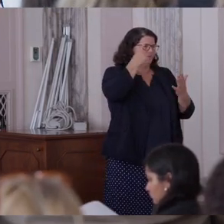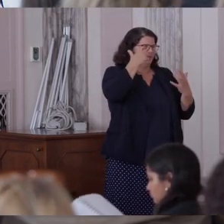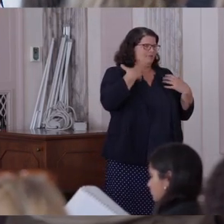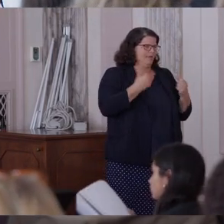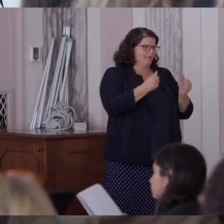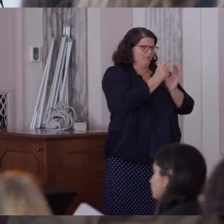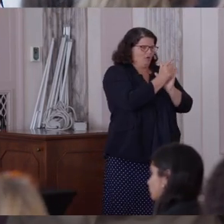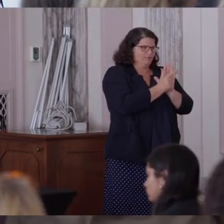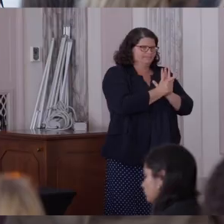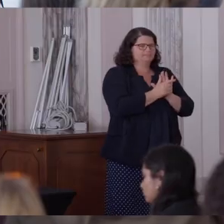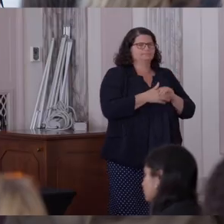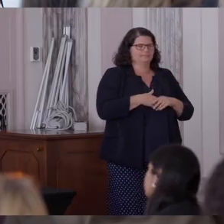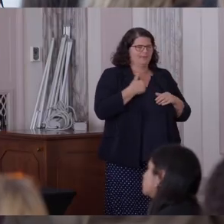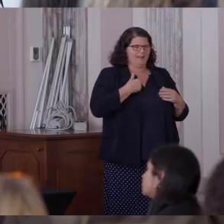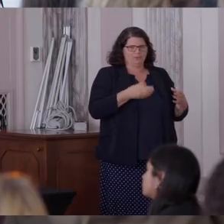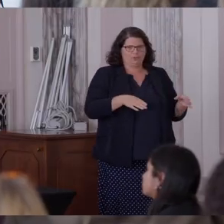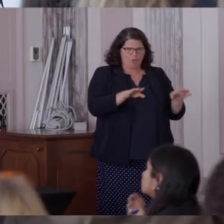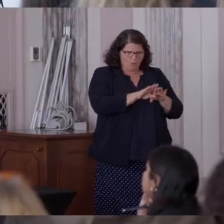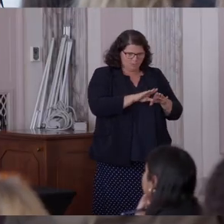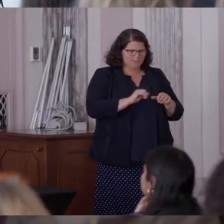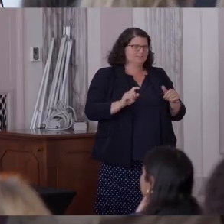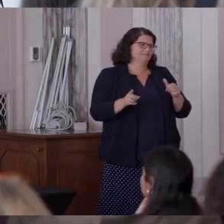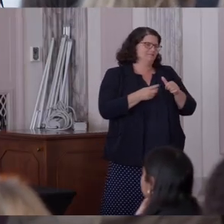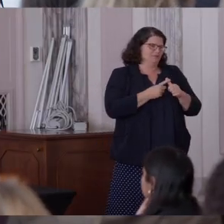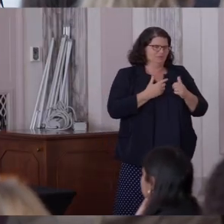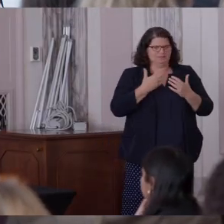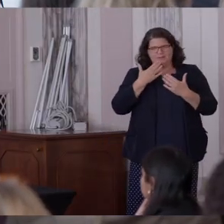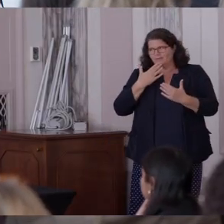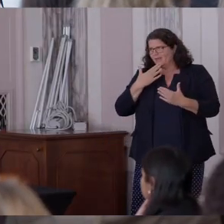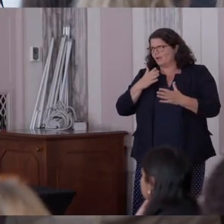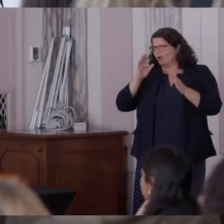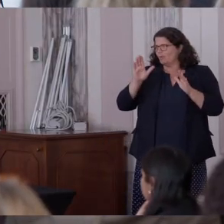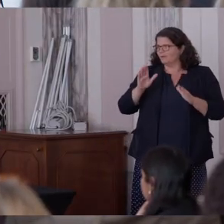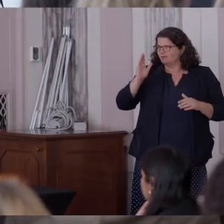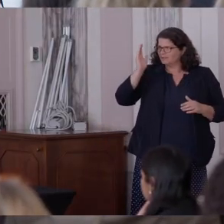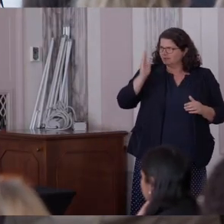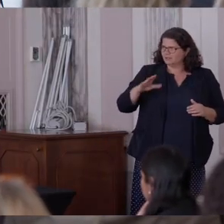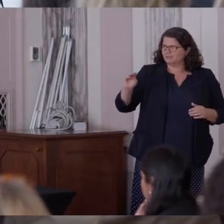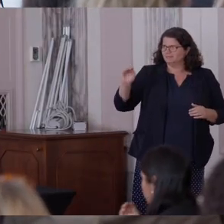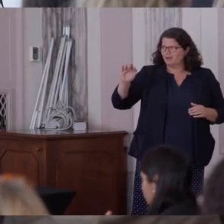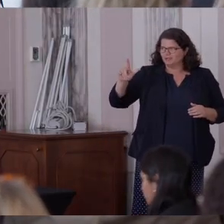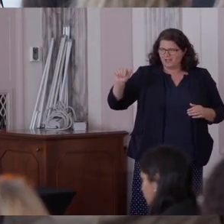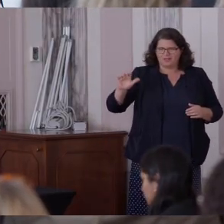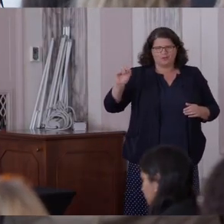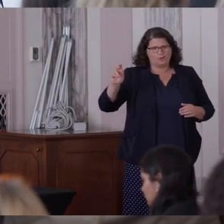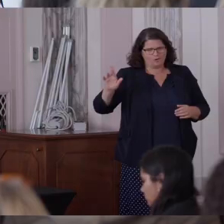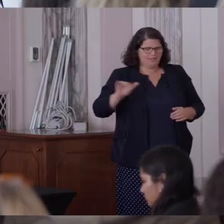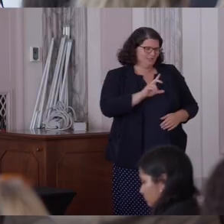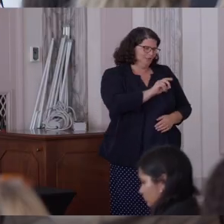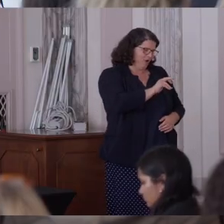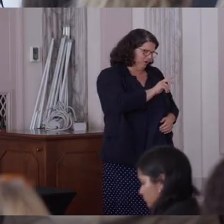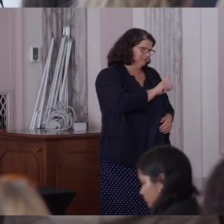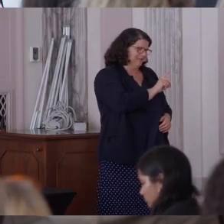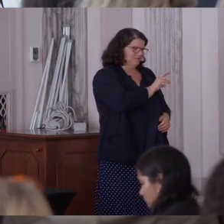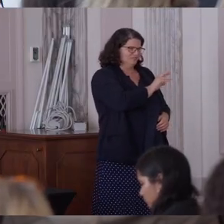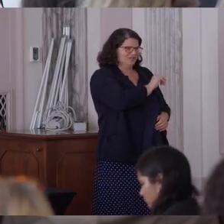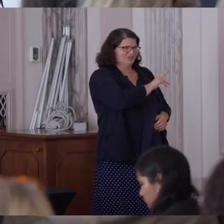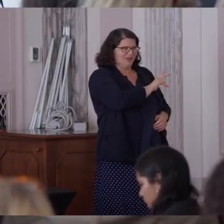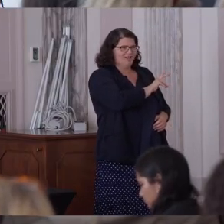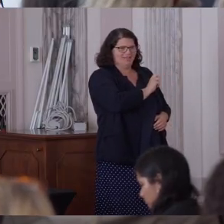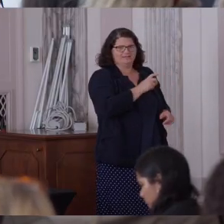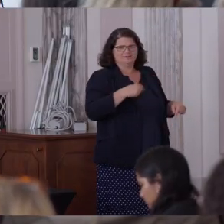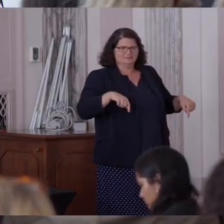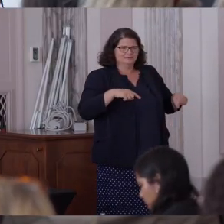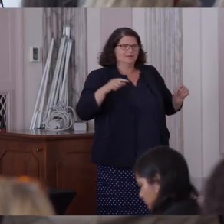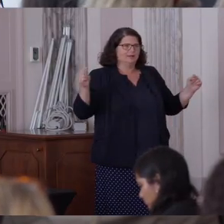out, but I first want to thank our wonderful speakers, Marcella, Corey, Donald, and Rochelle, for being with us today